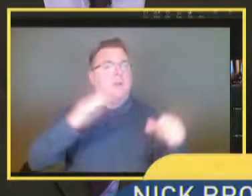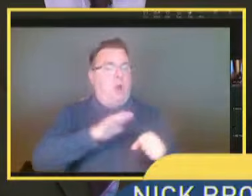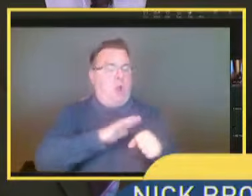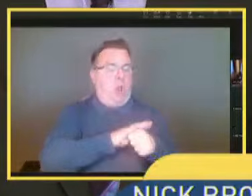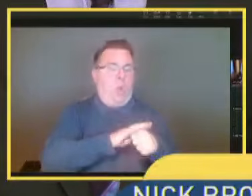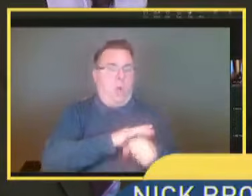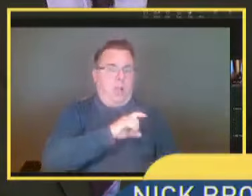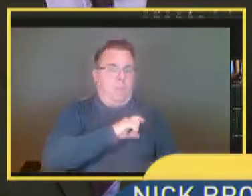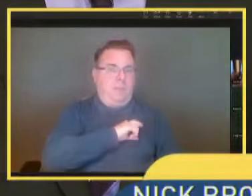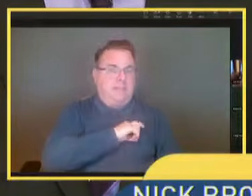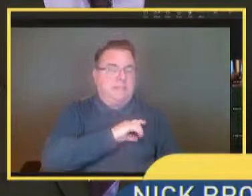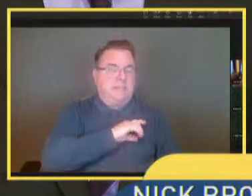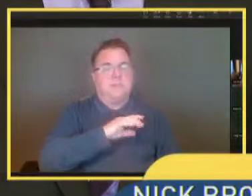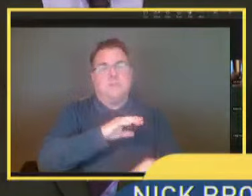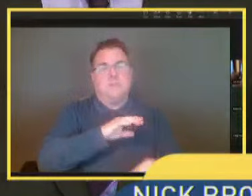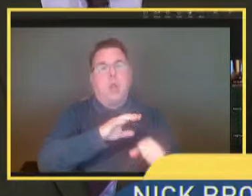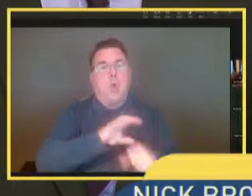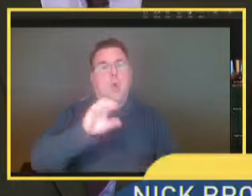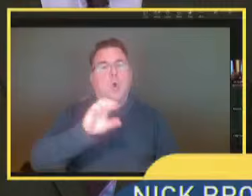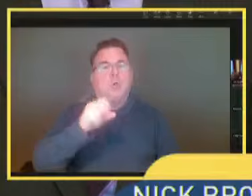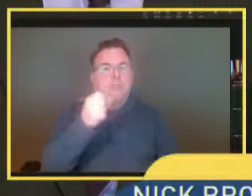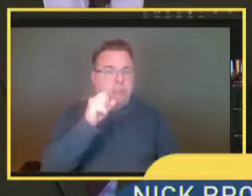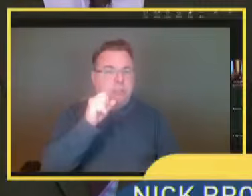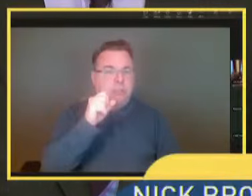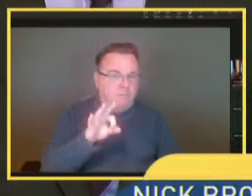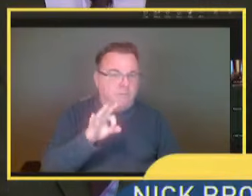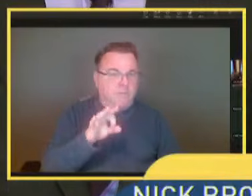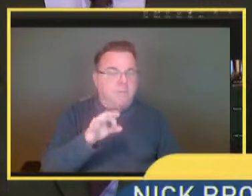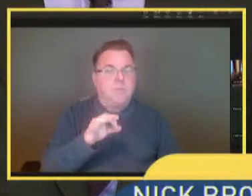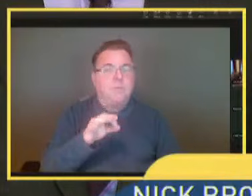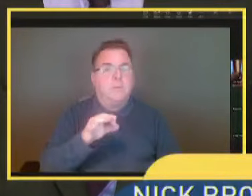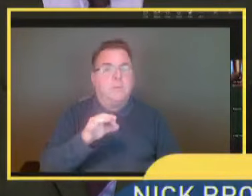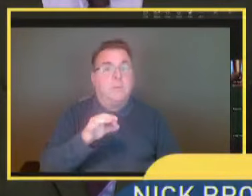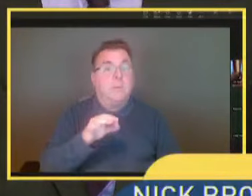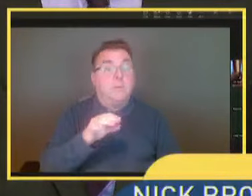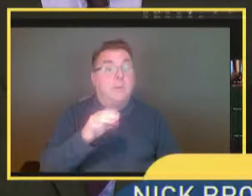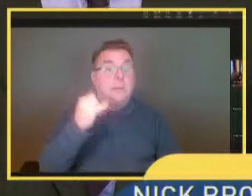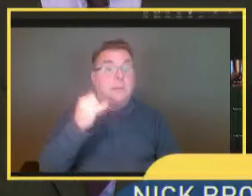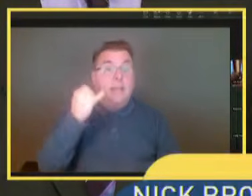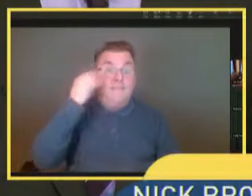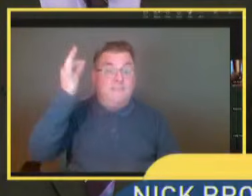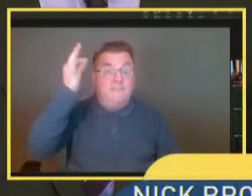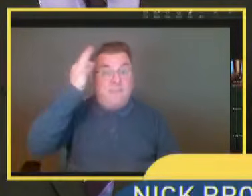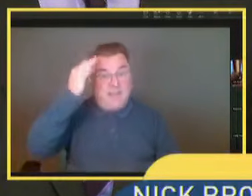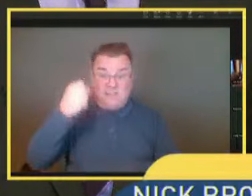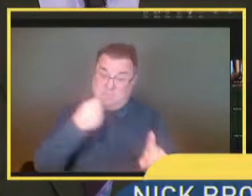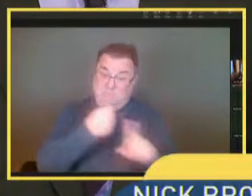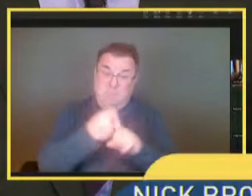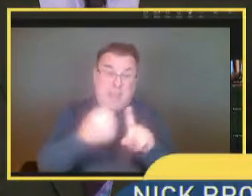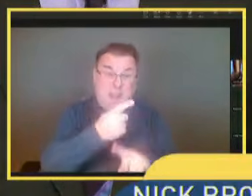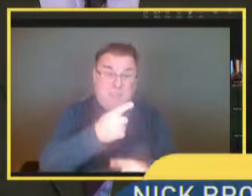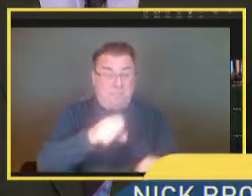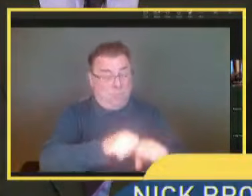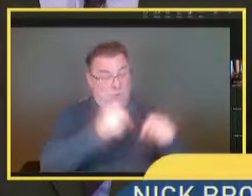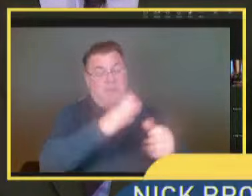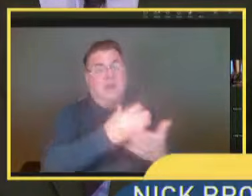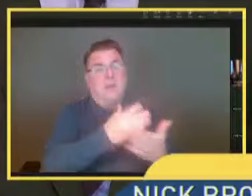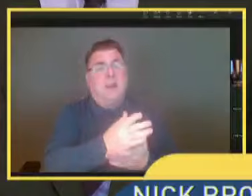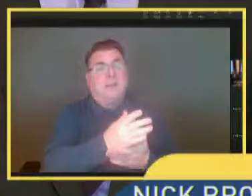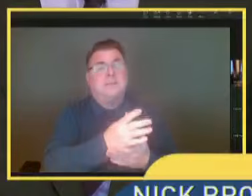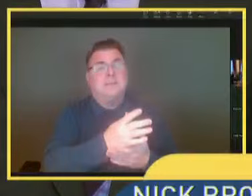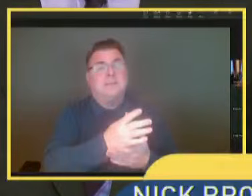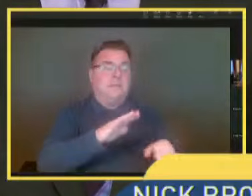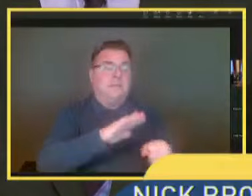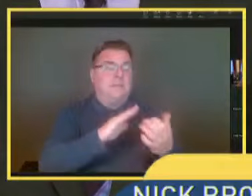chief or officers that work for either to not simply watch if somebody in their community is having their rights violated. We hope we're not ever in